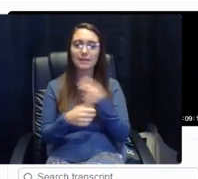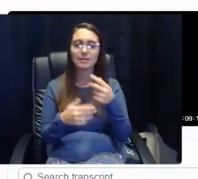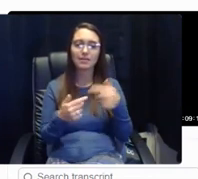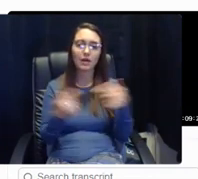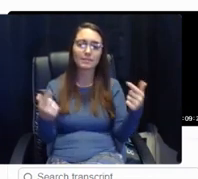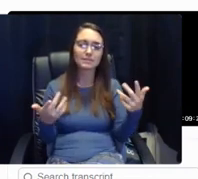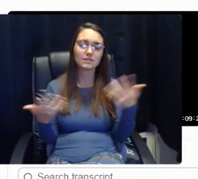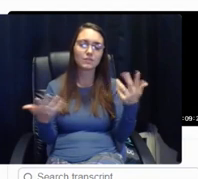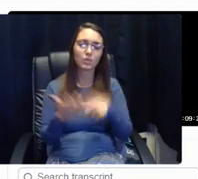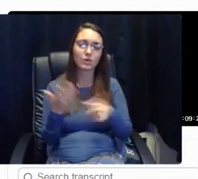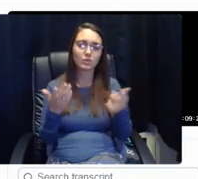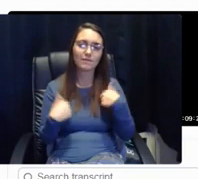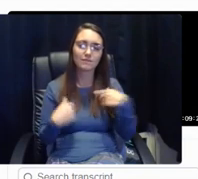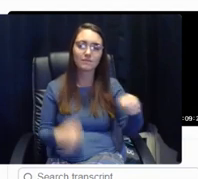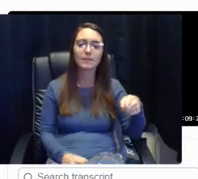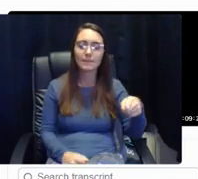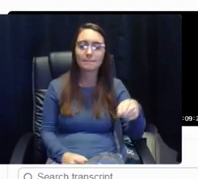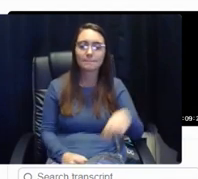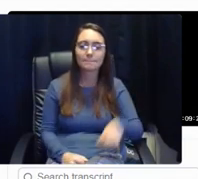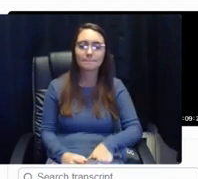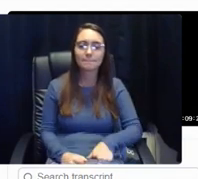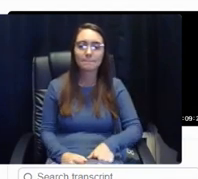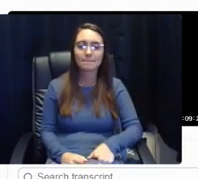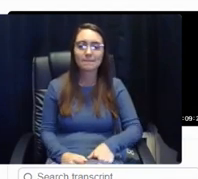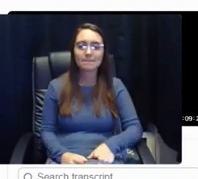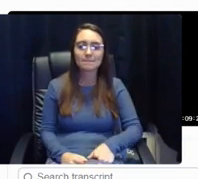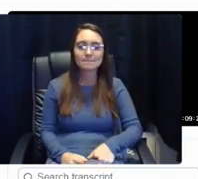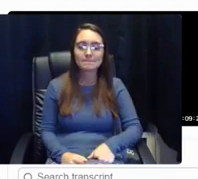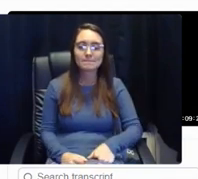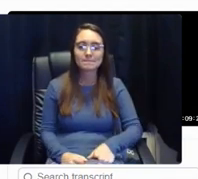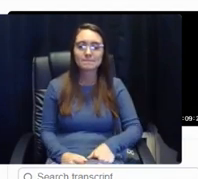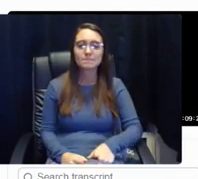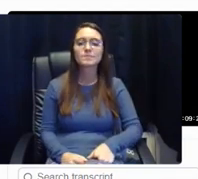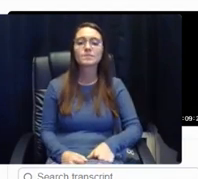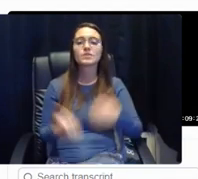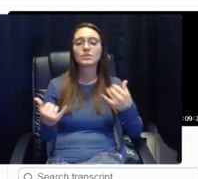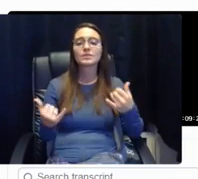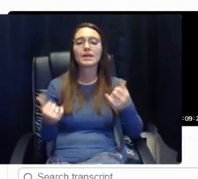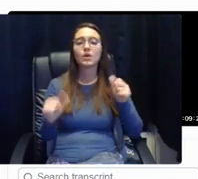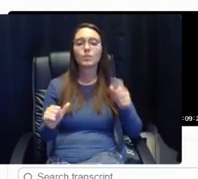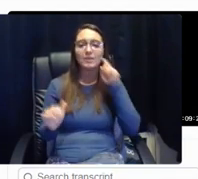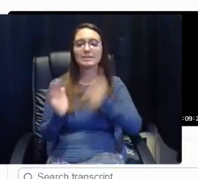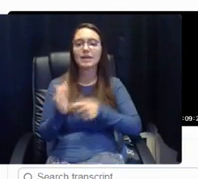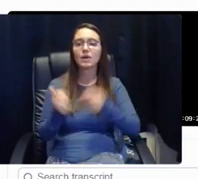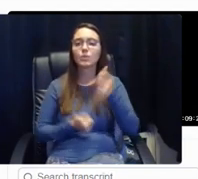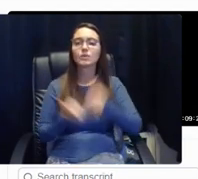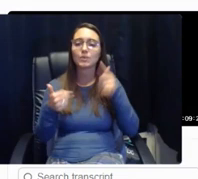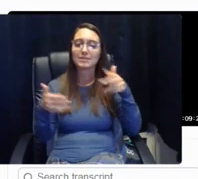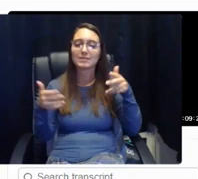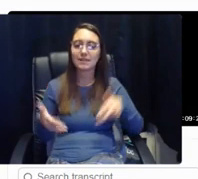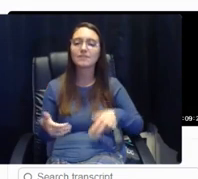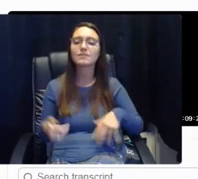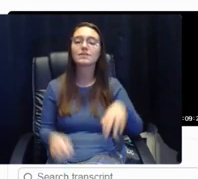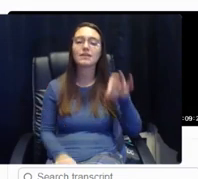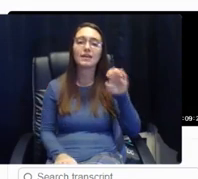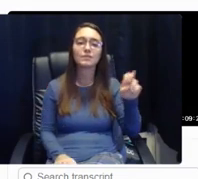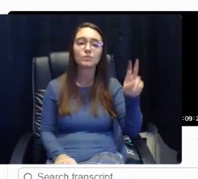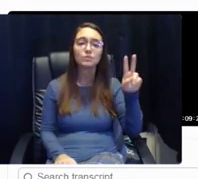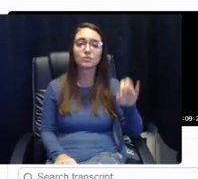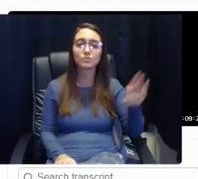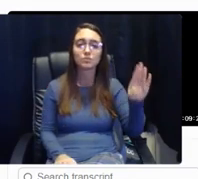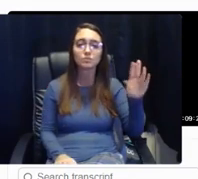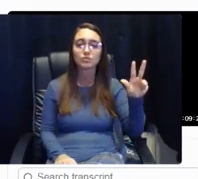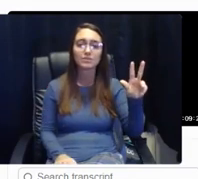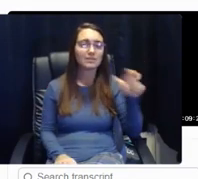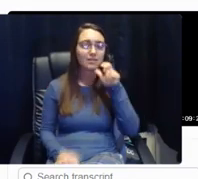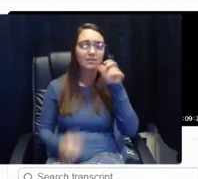here. So now you see which is left over. The ion 2 and 3 no longer